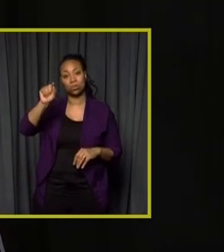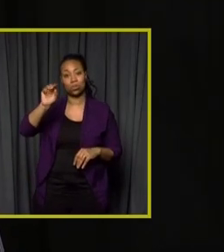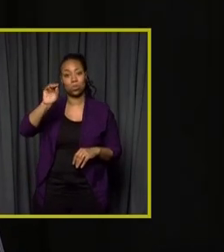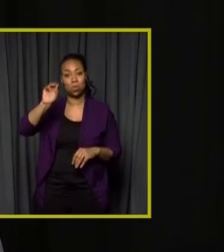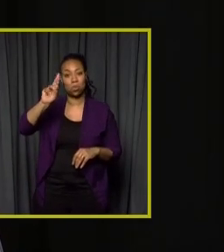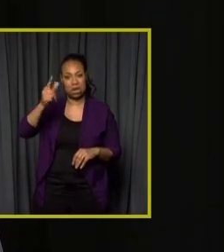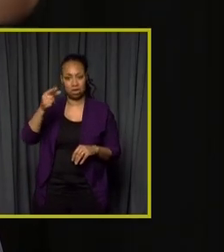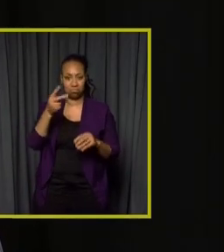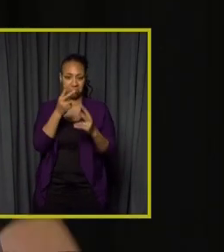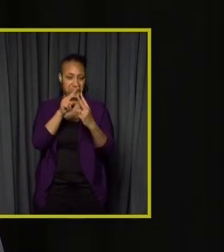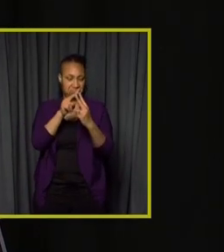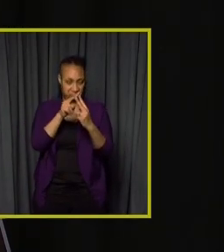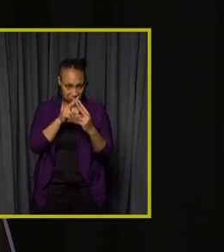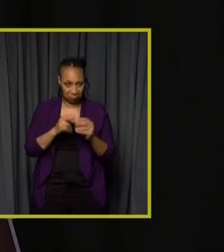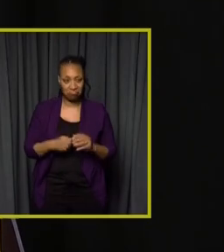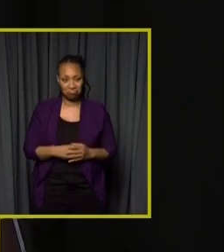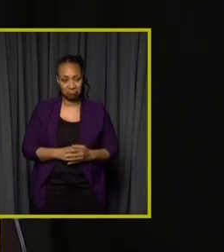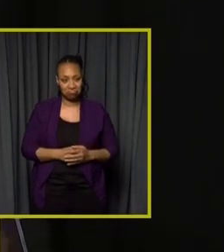step back.